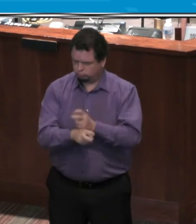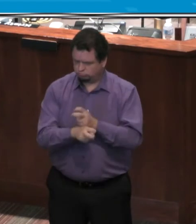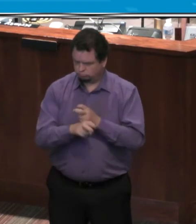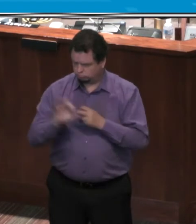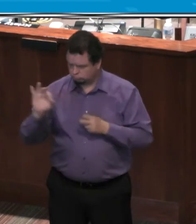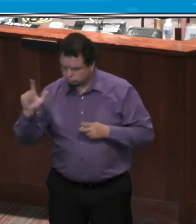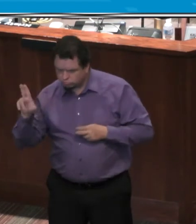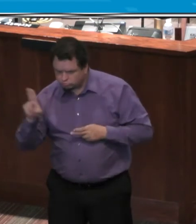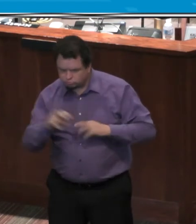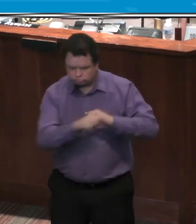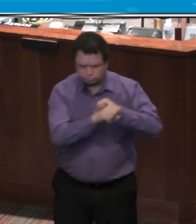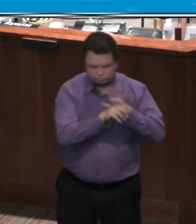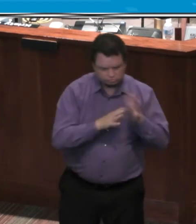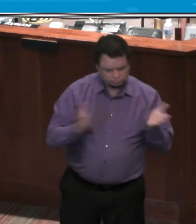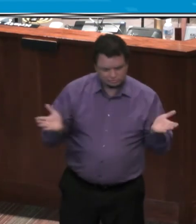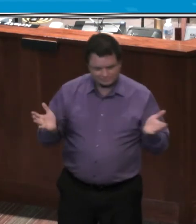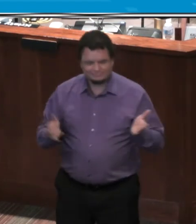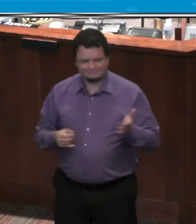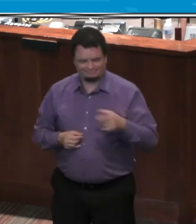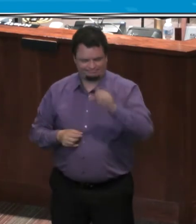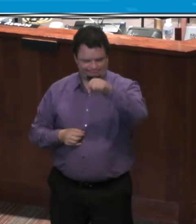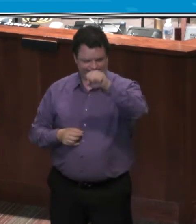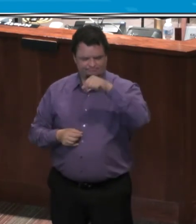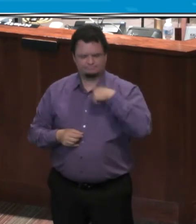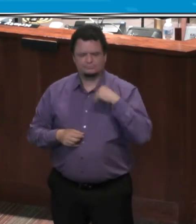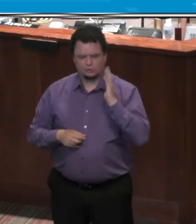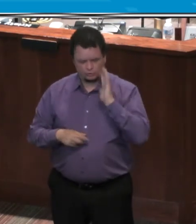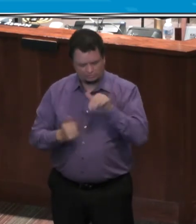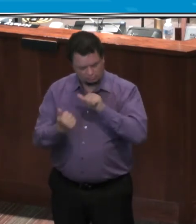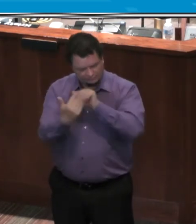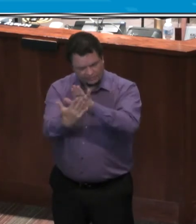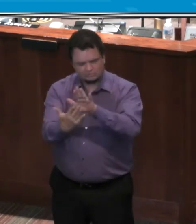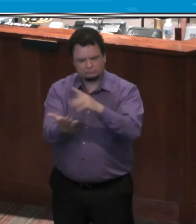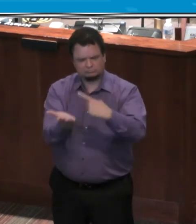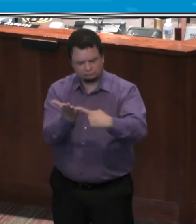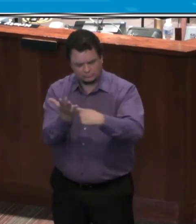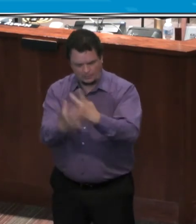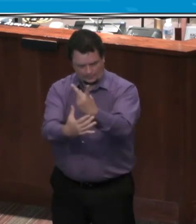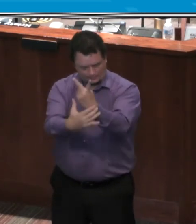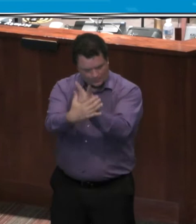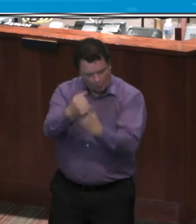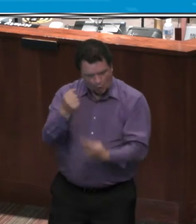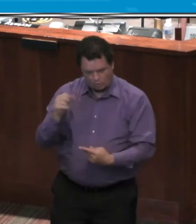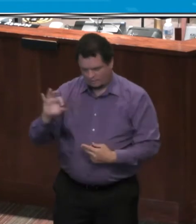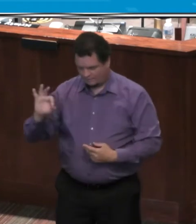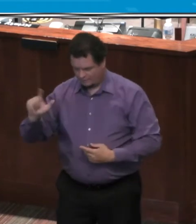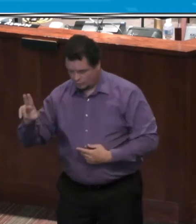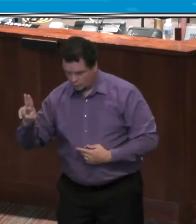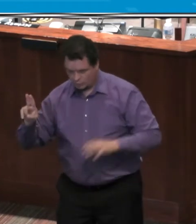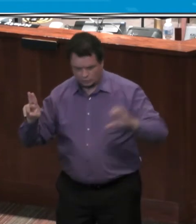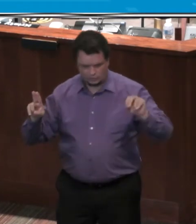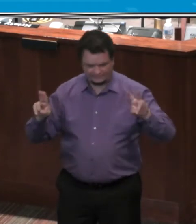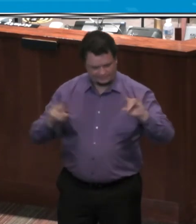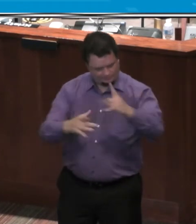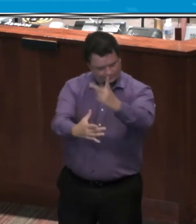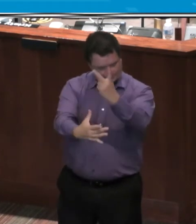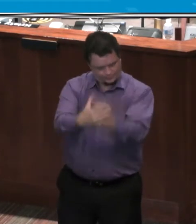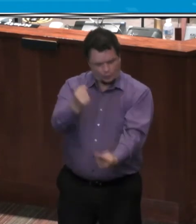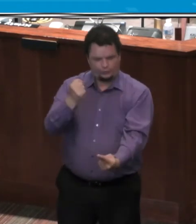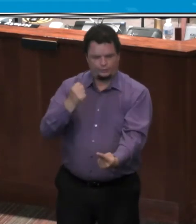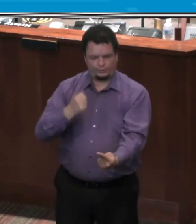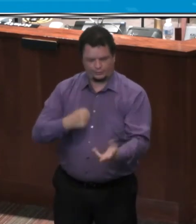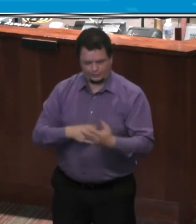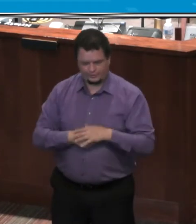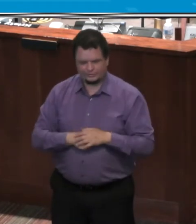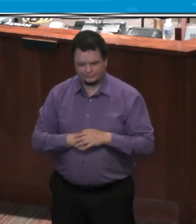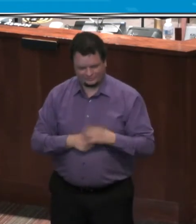will say the algorithms are more complicated and take a little more maneuvering for those that